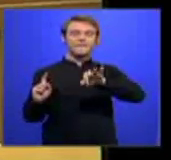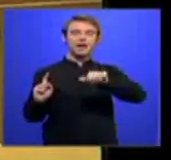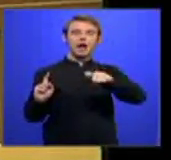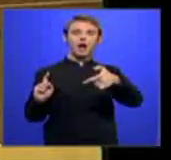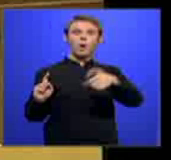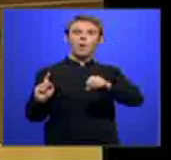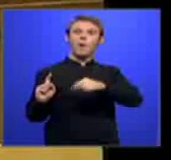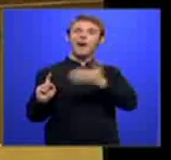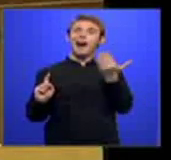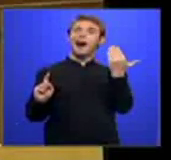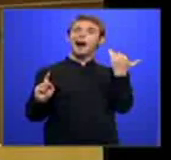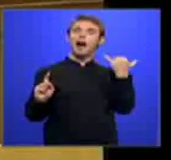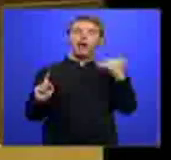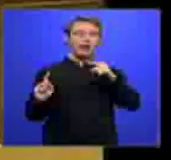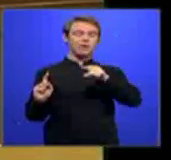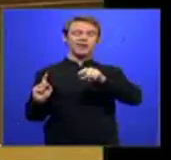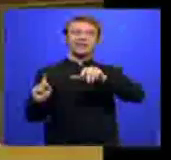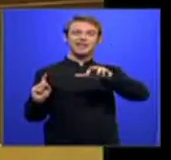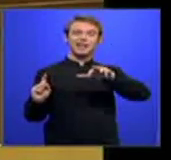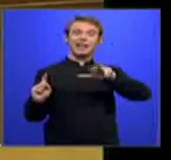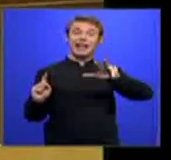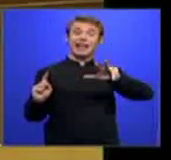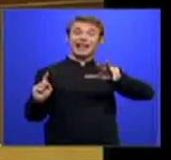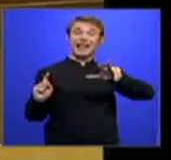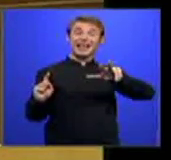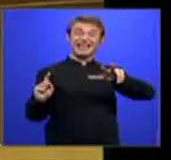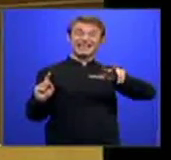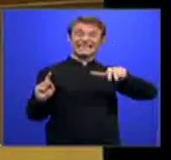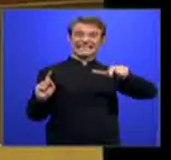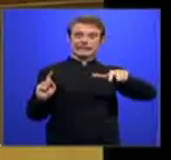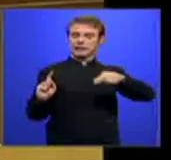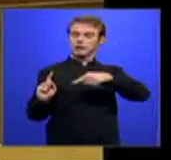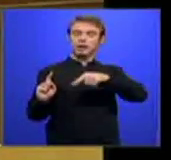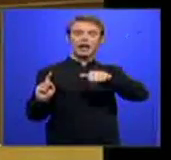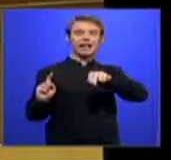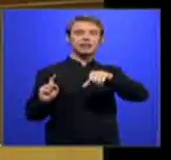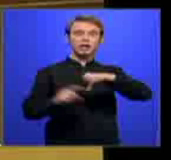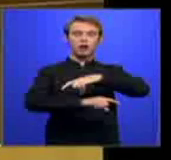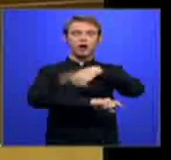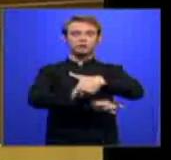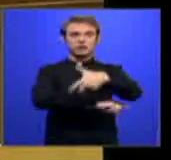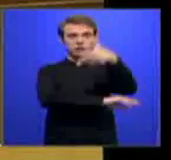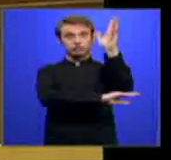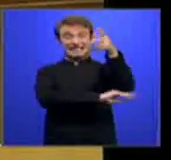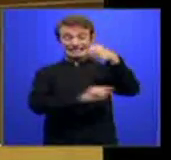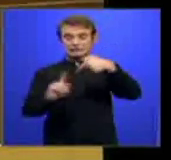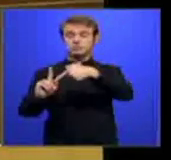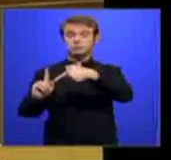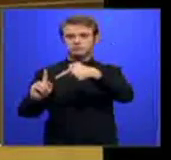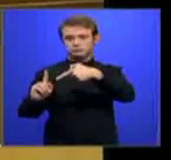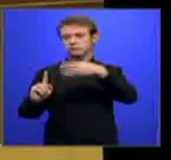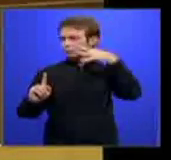1919 ANC conference presidential address. He said, and I quote,